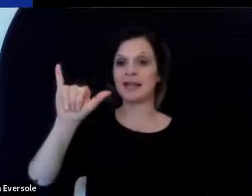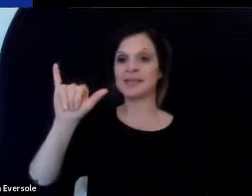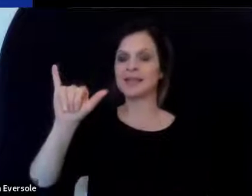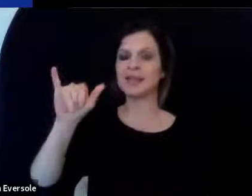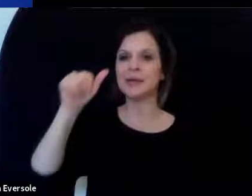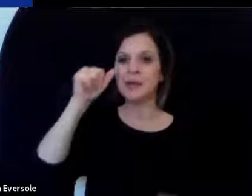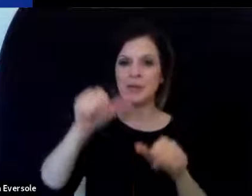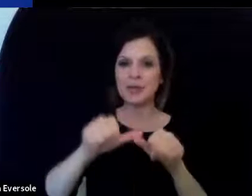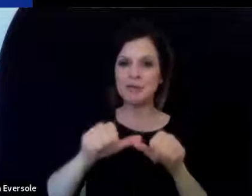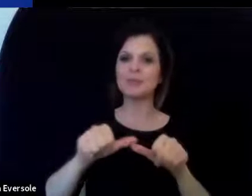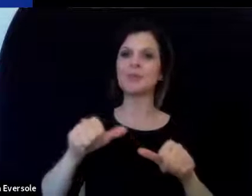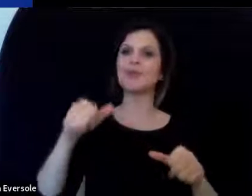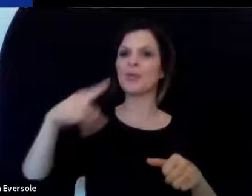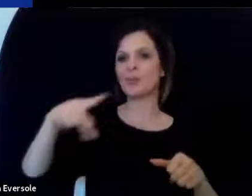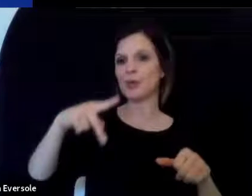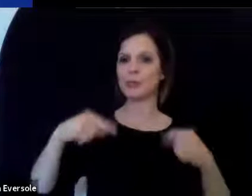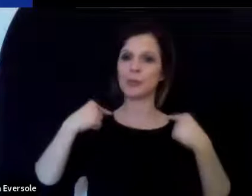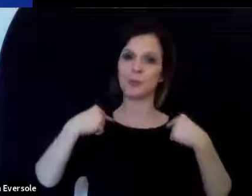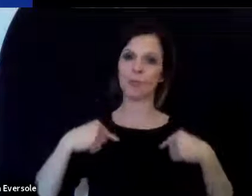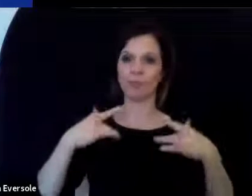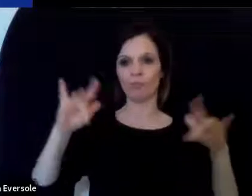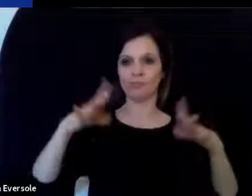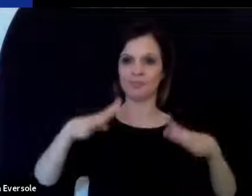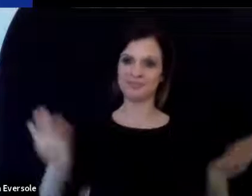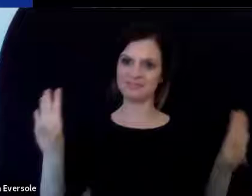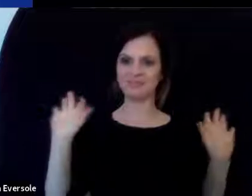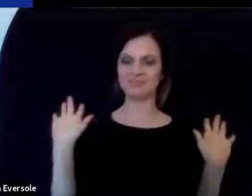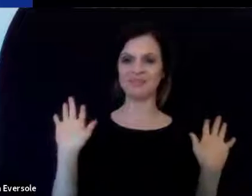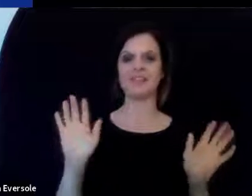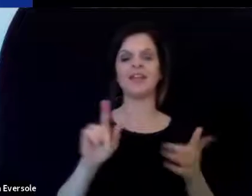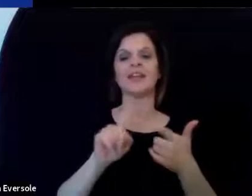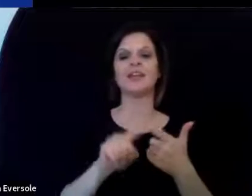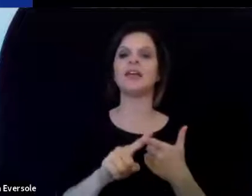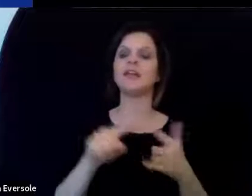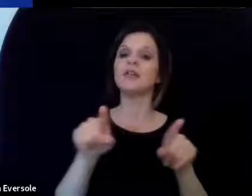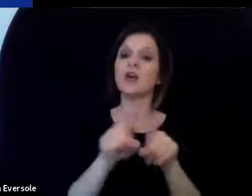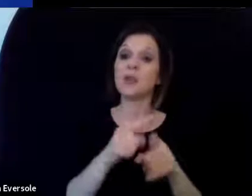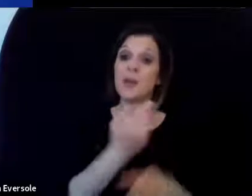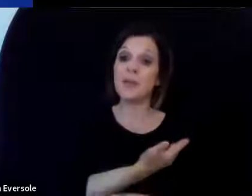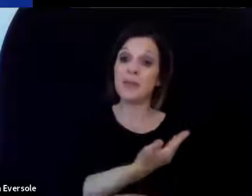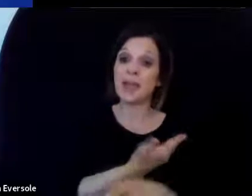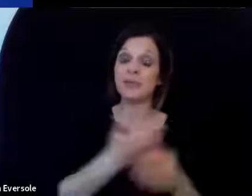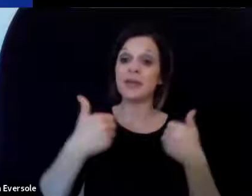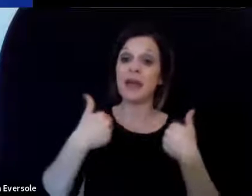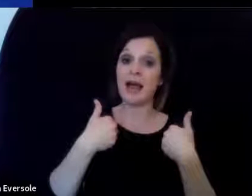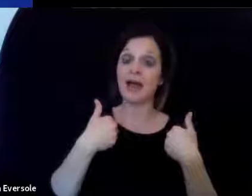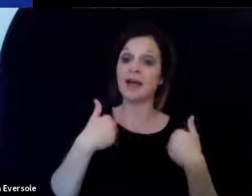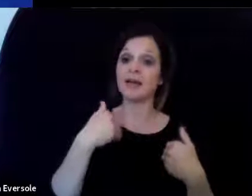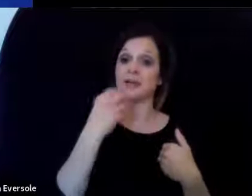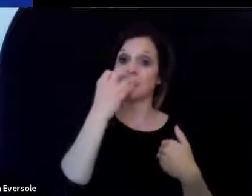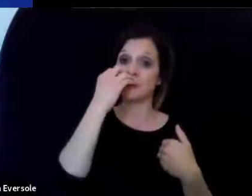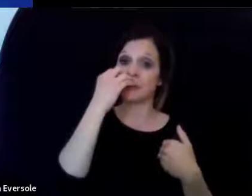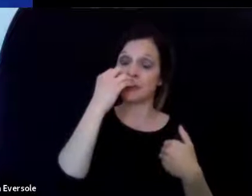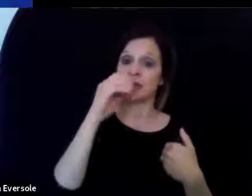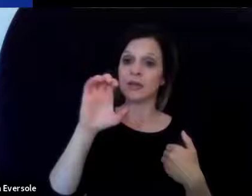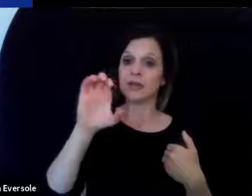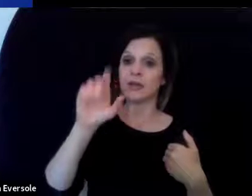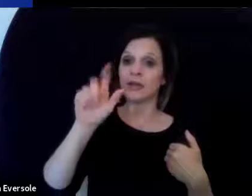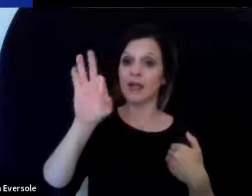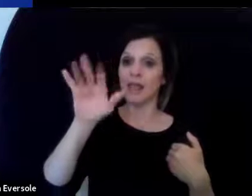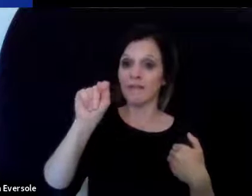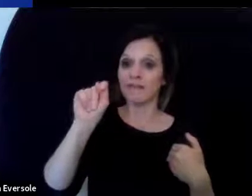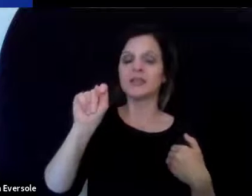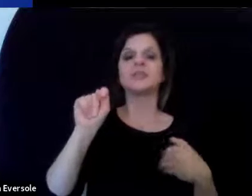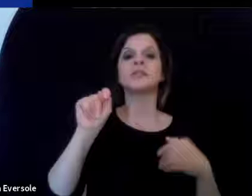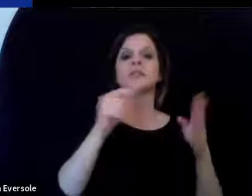and pink sequin outfit on, and the girl that had the cleft palate repair. This is her just a few weeks ago bathing her